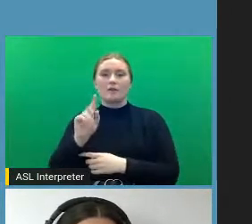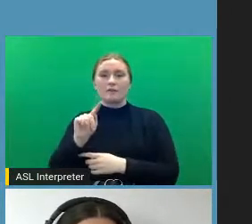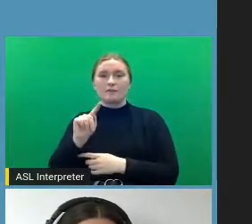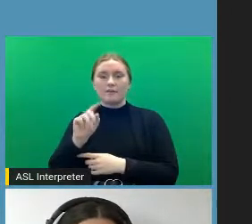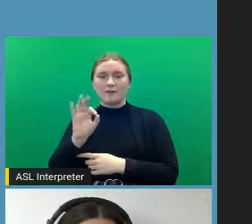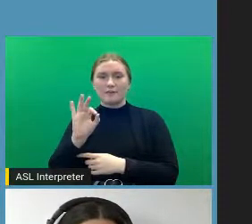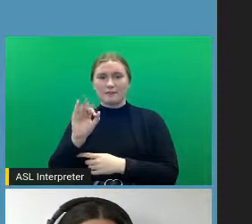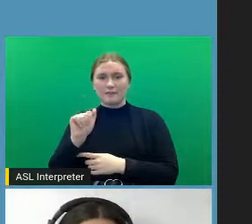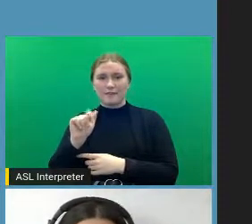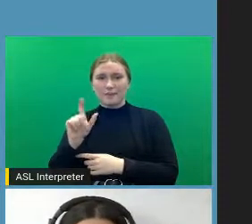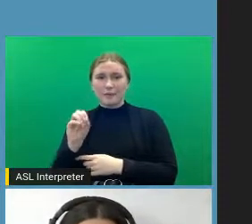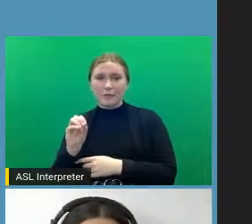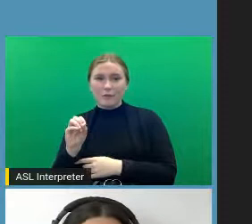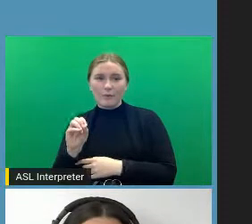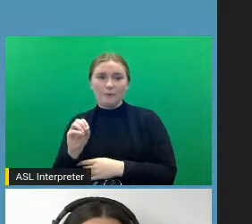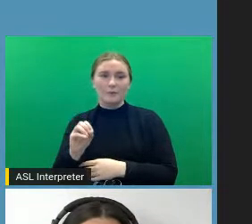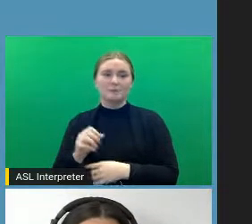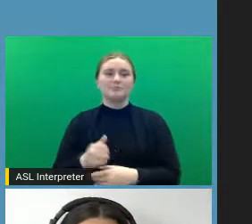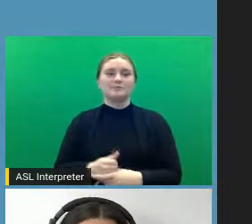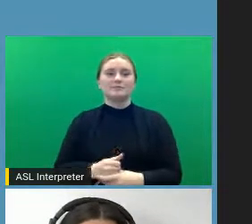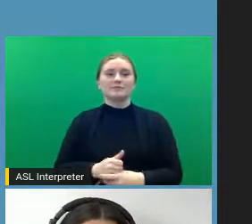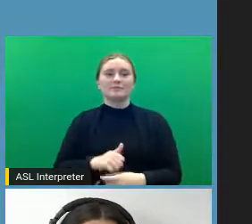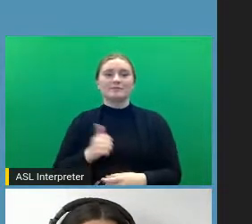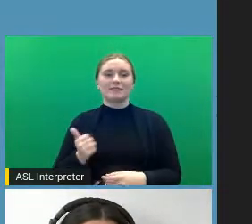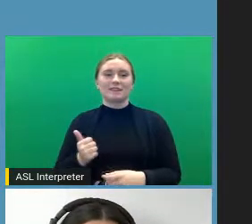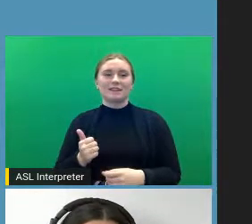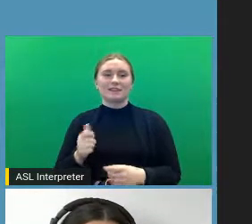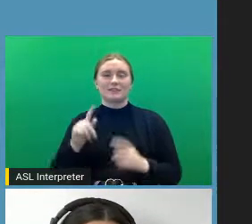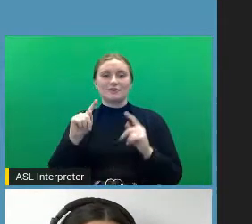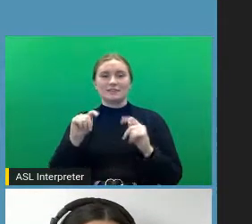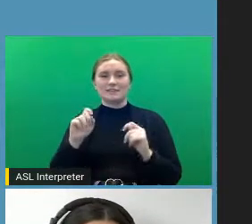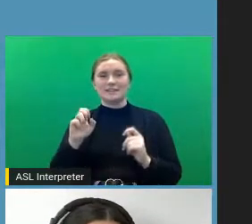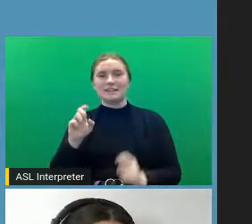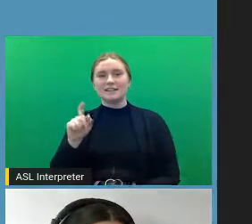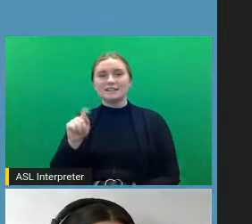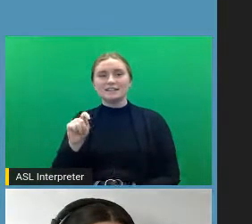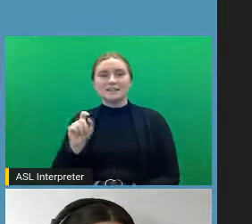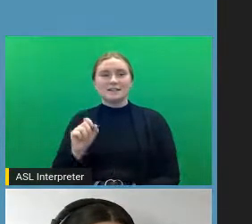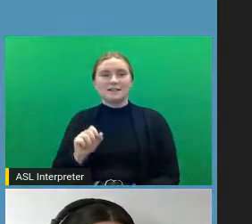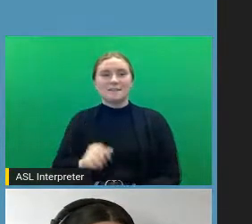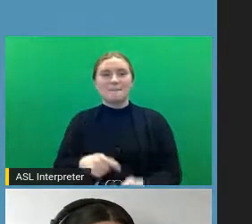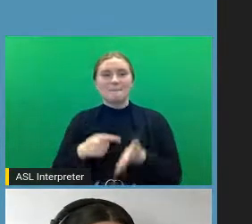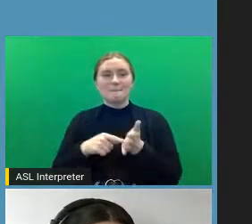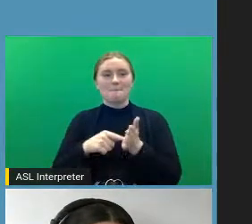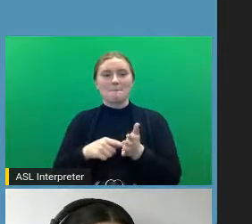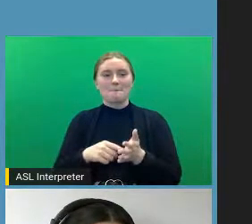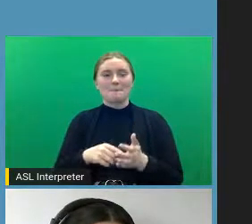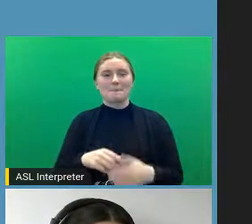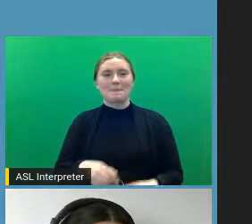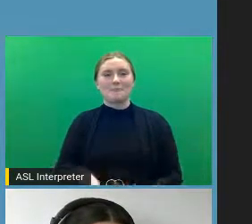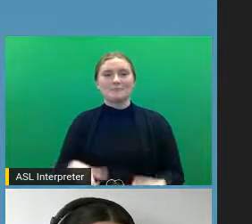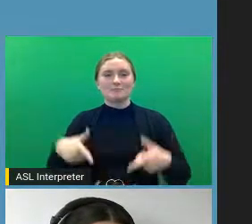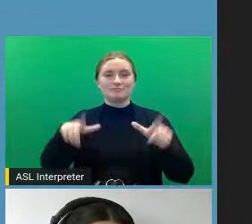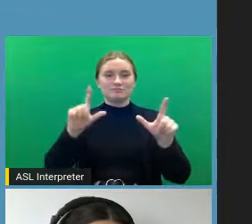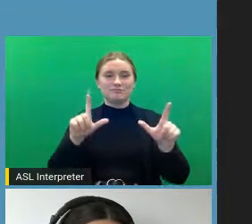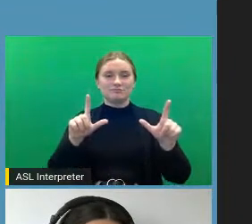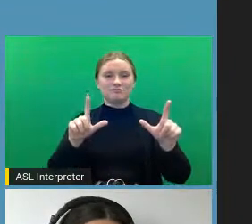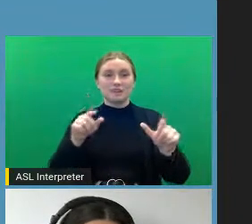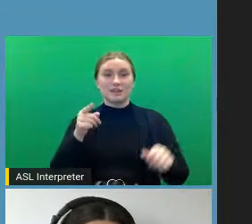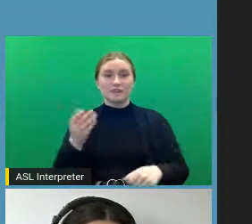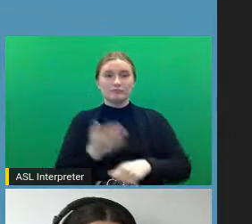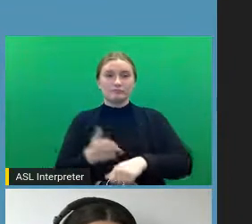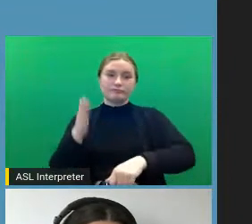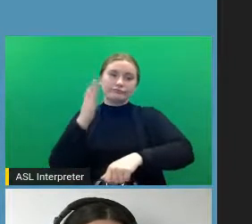is the exact same block of text that was shown in the previous screenshot that just demonstrates an improvement in